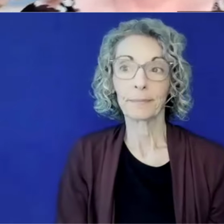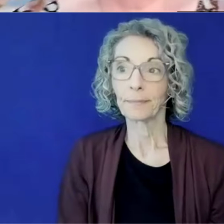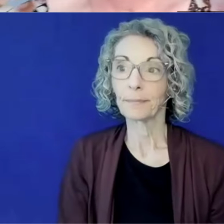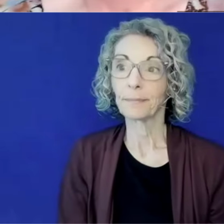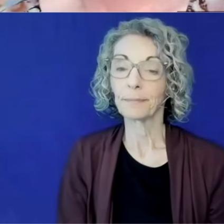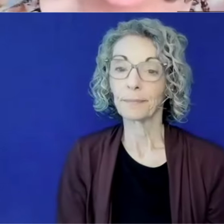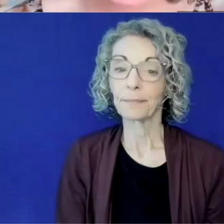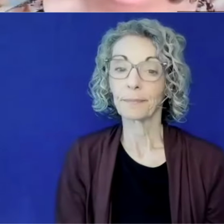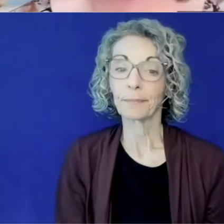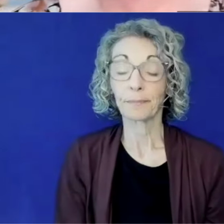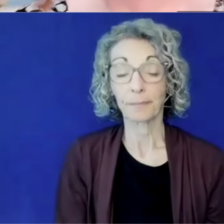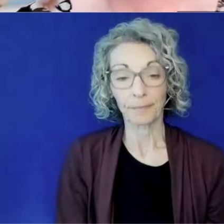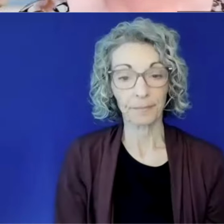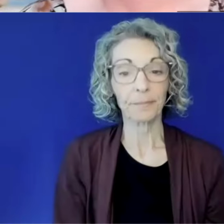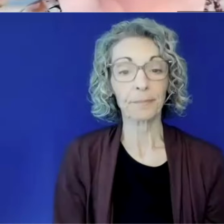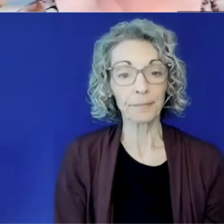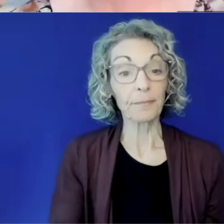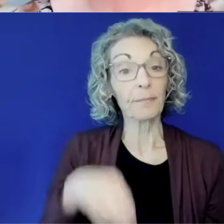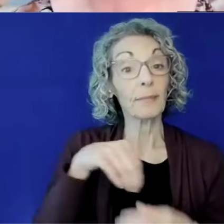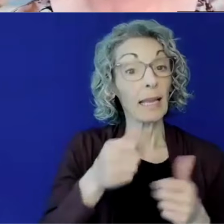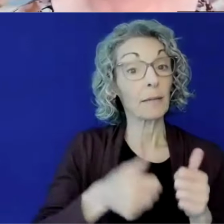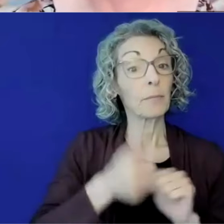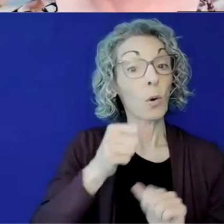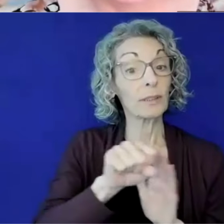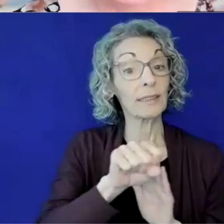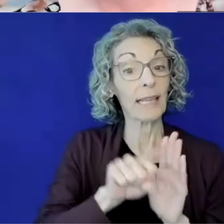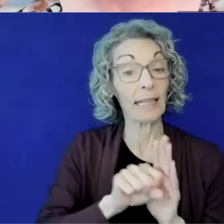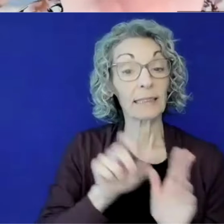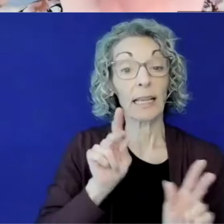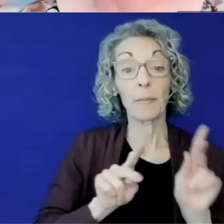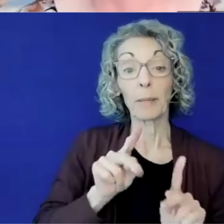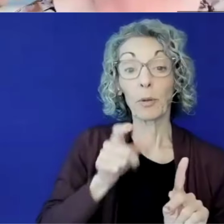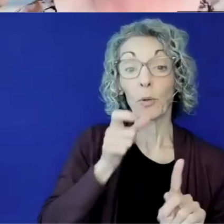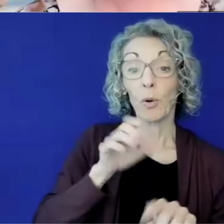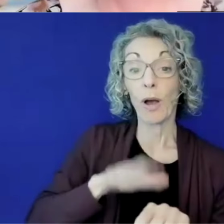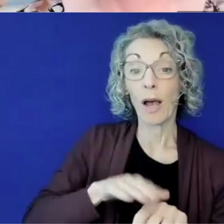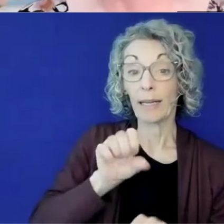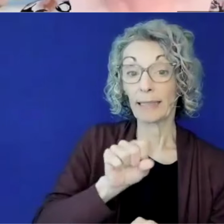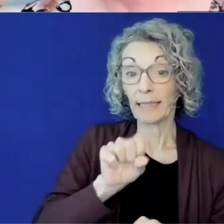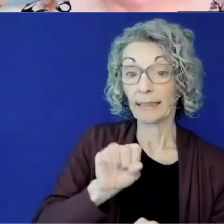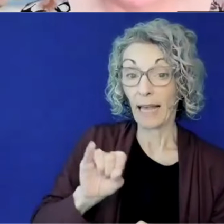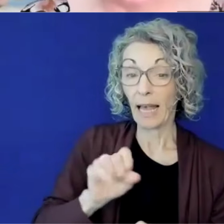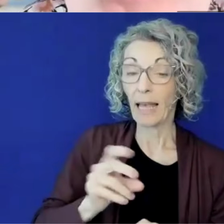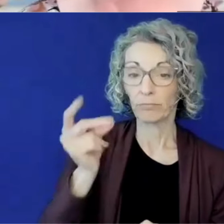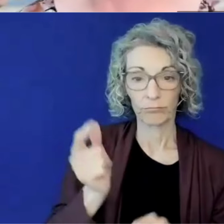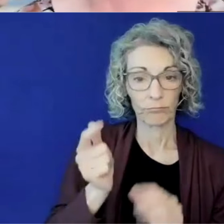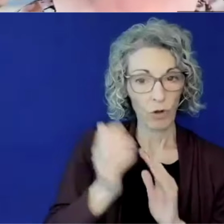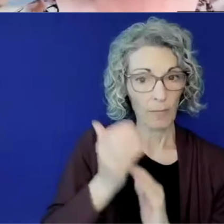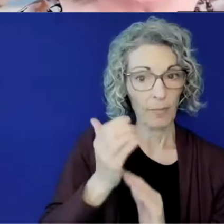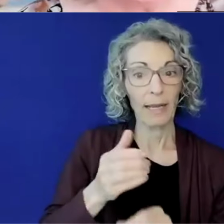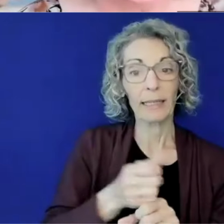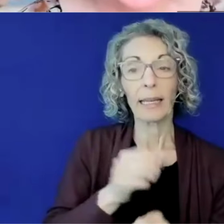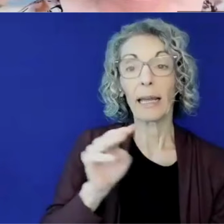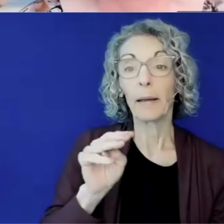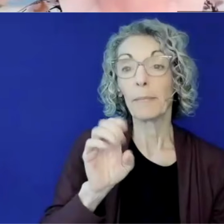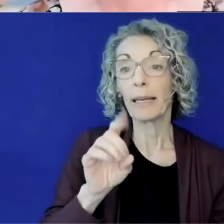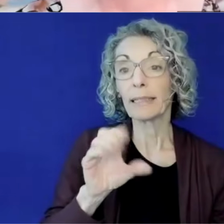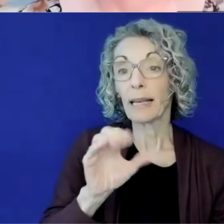So in most states, people on SSI automatically get Medicaid coverage. Now, there are